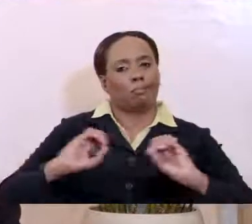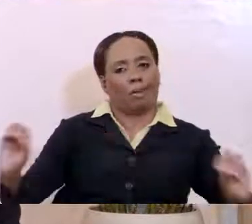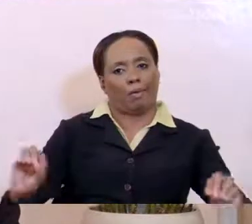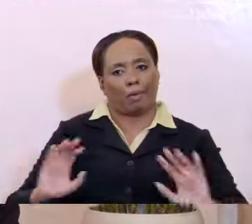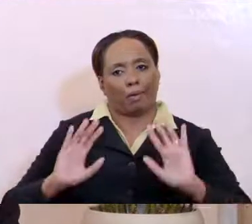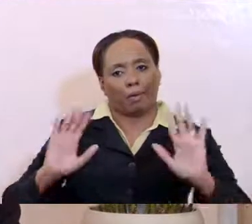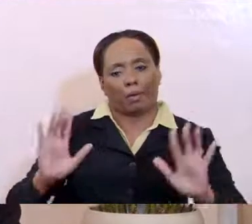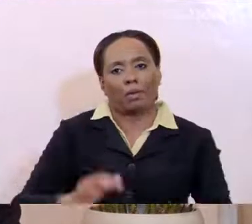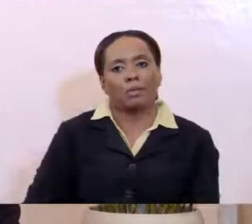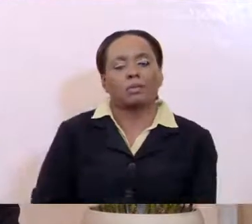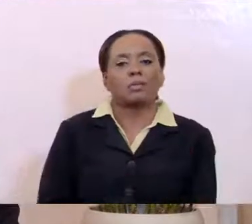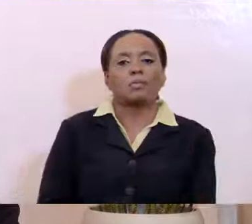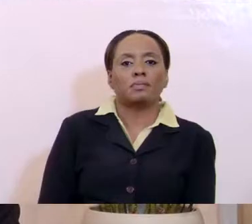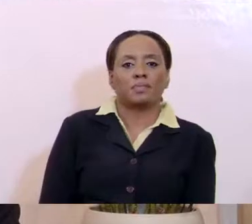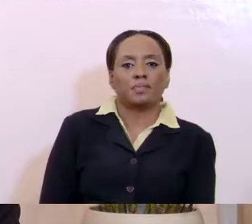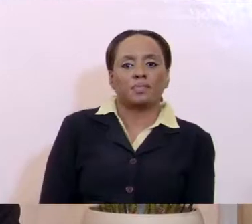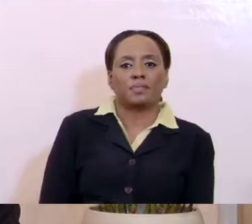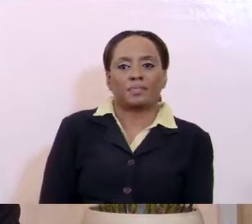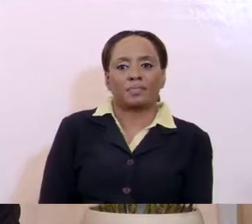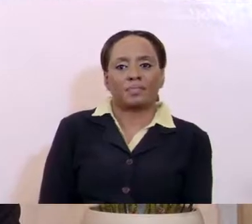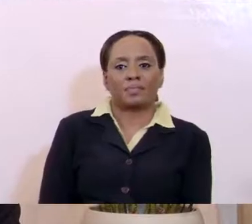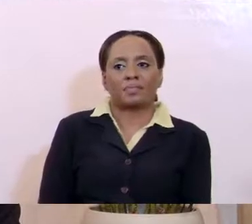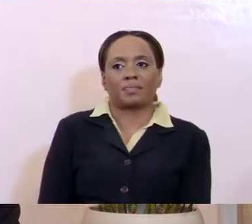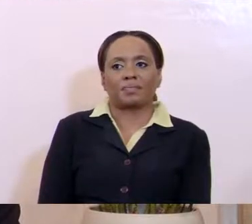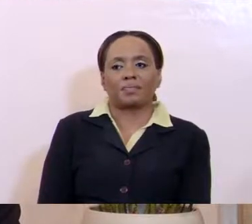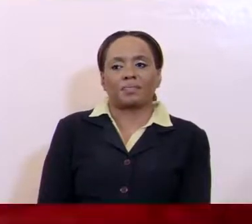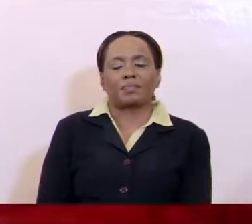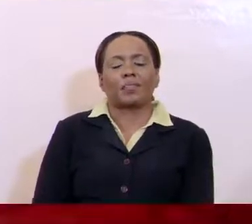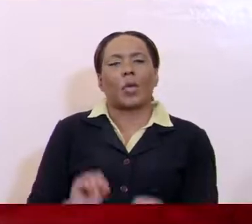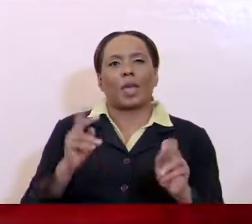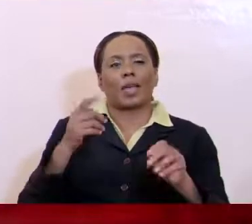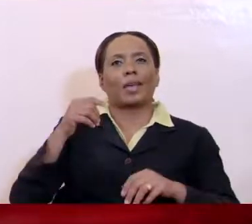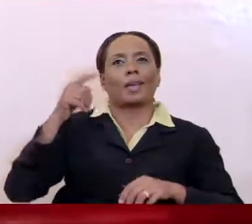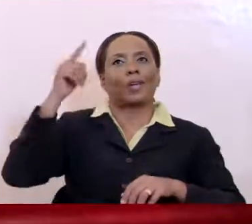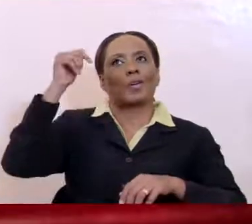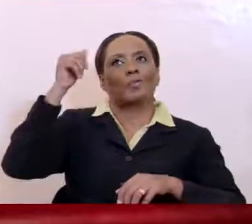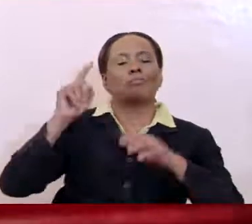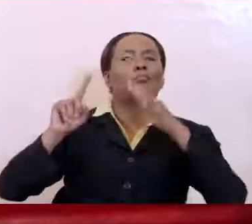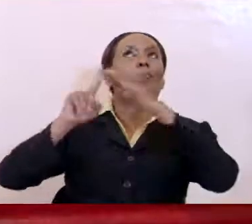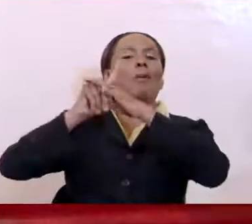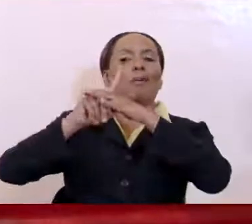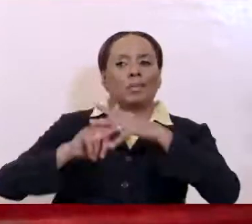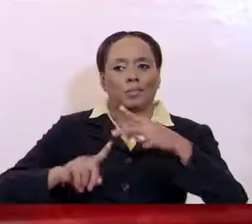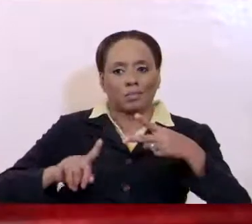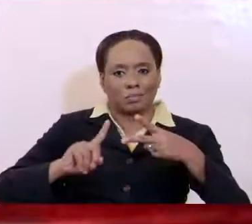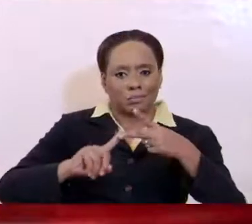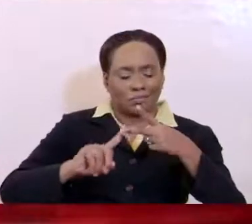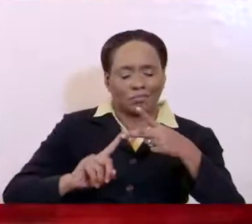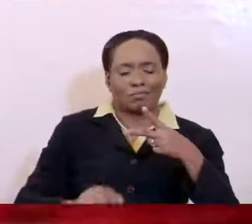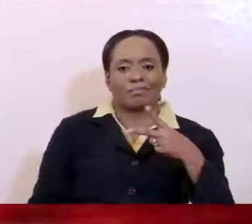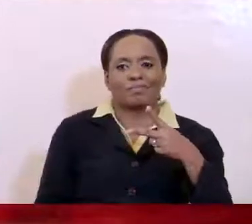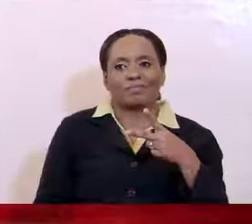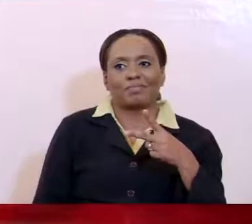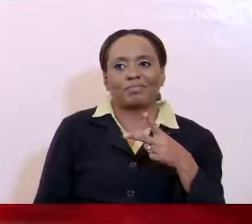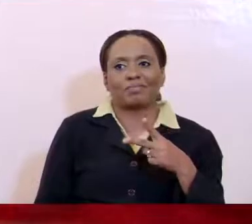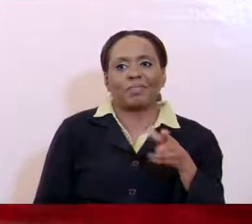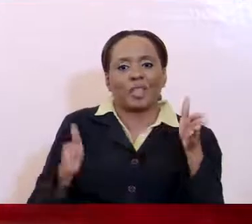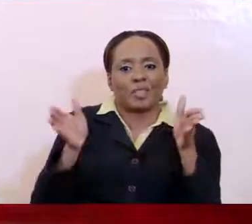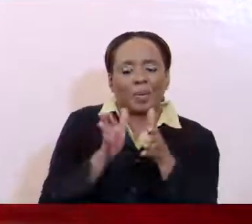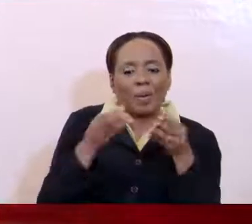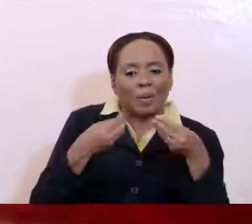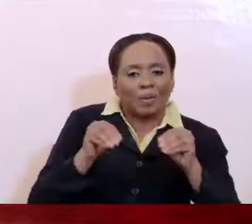coming 14 days. Okay. Remember the second question. Obviously, shops, small shops and